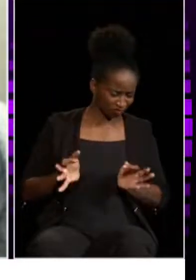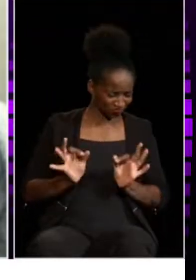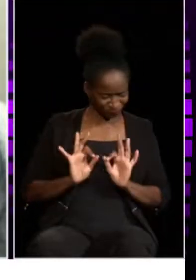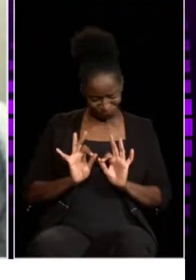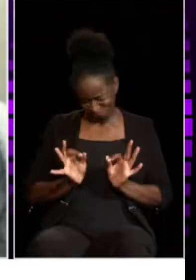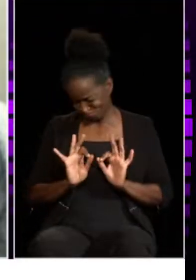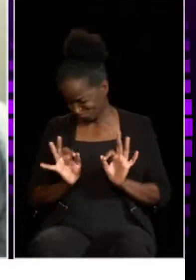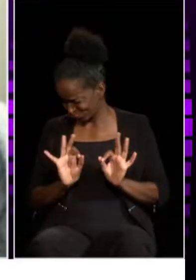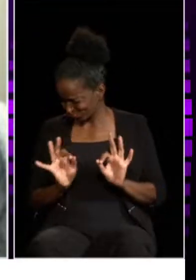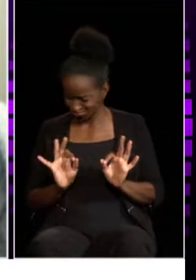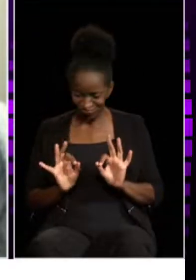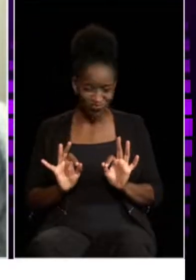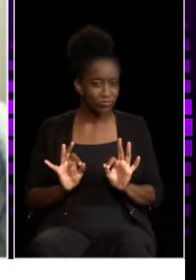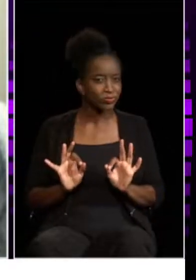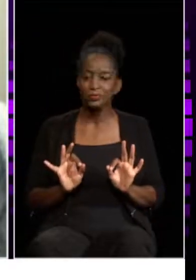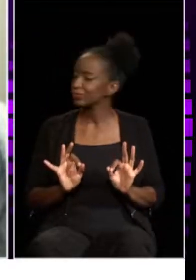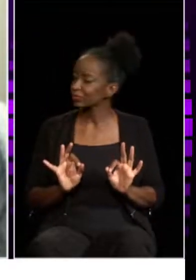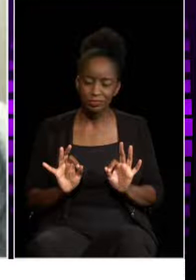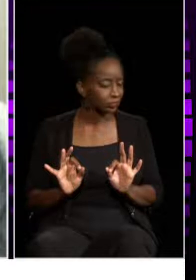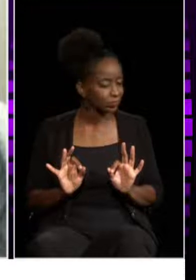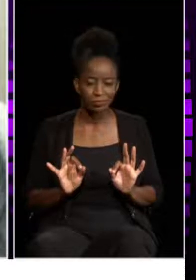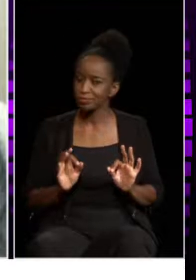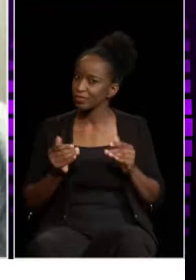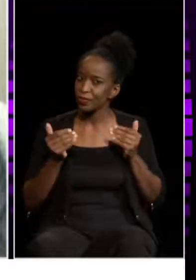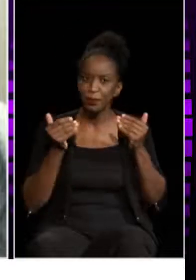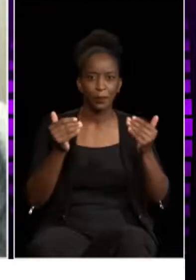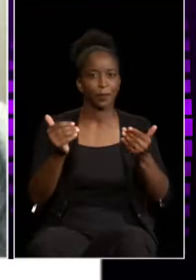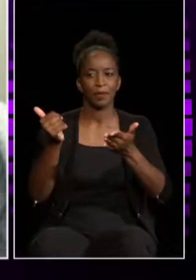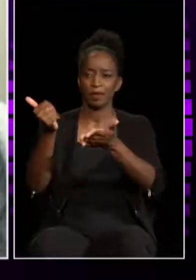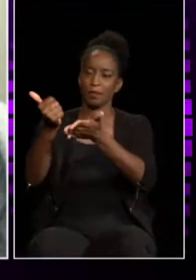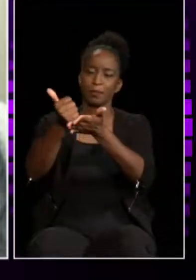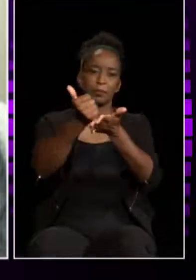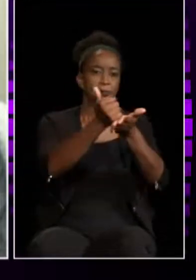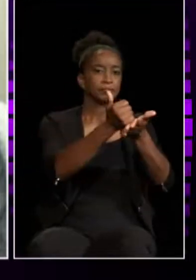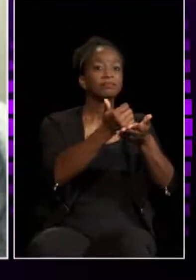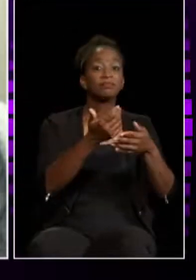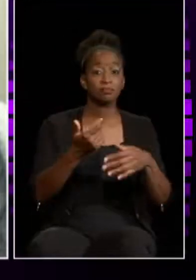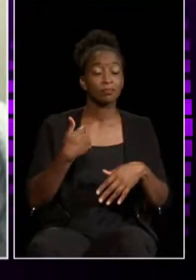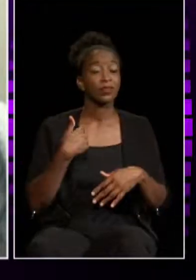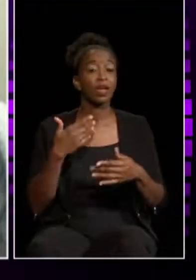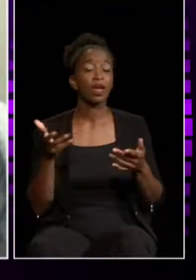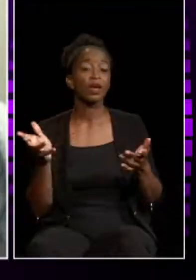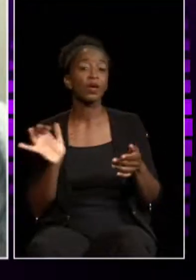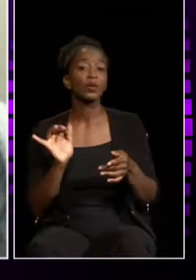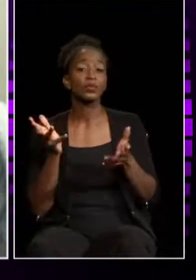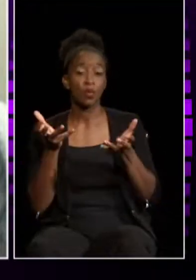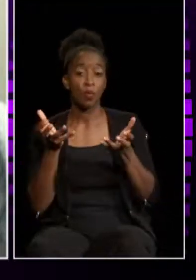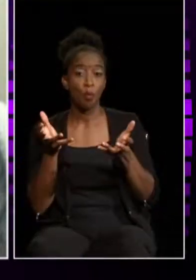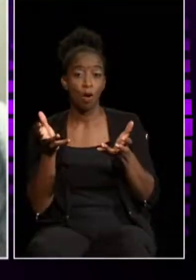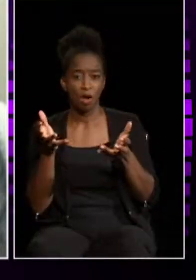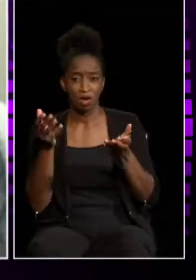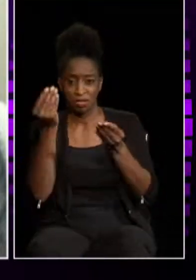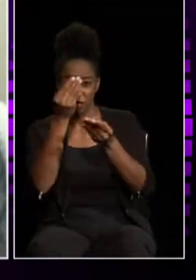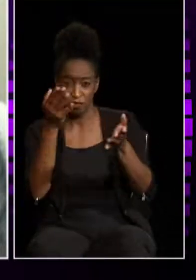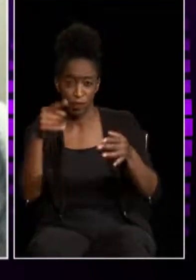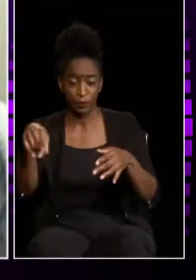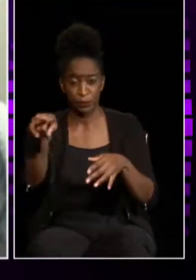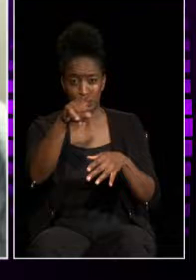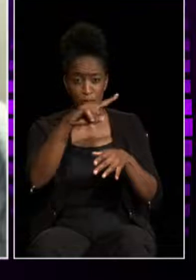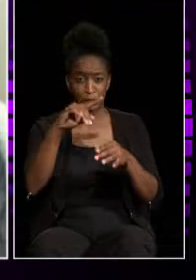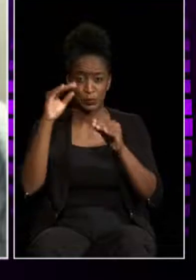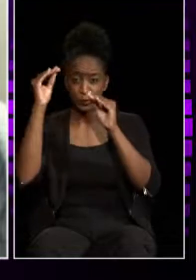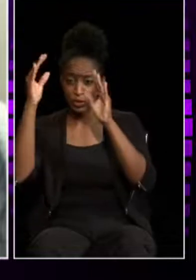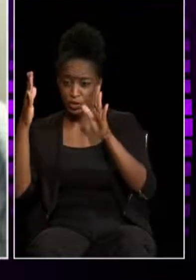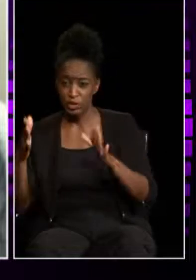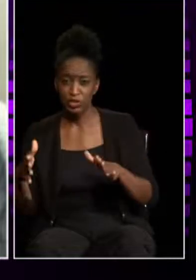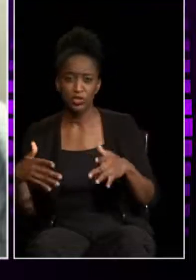to, parents and even educators, the same way that someone who may